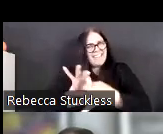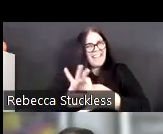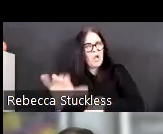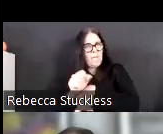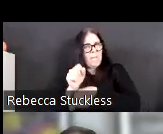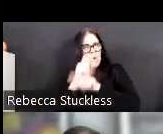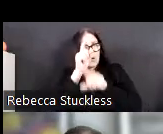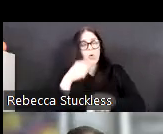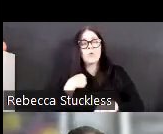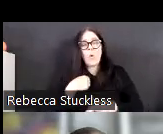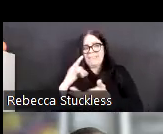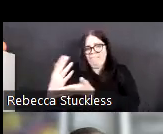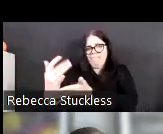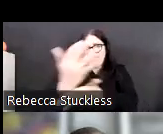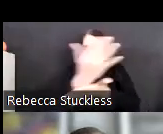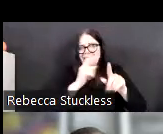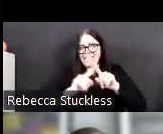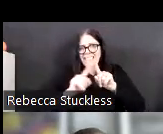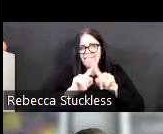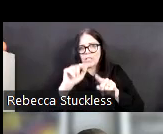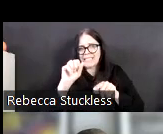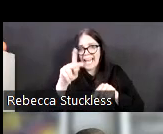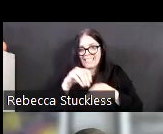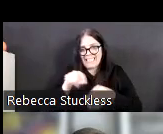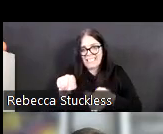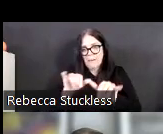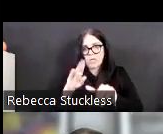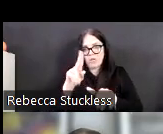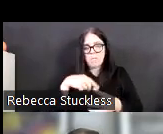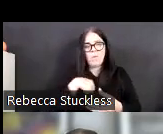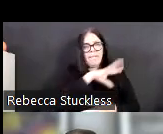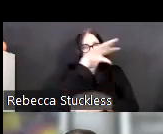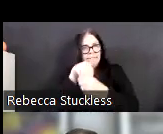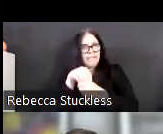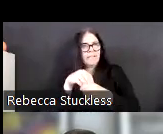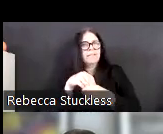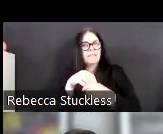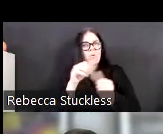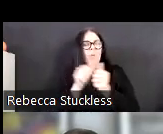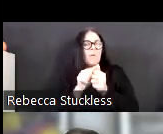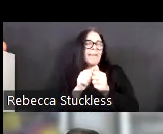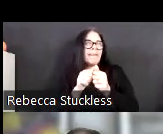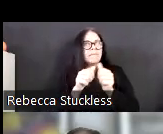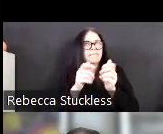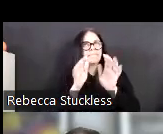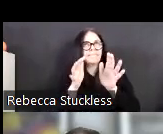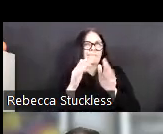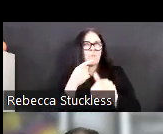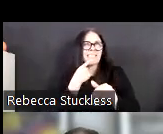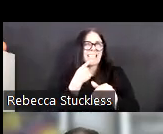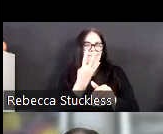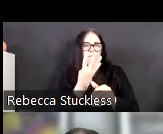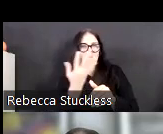those tasks that we could get on the Measure Up website, and we packaged them with sets of, I would say, 4 or 5